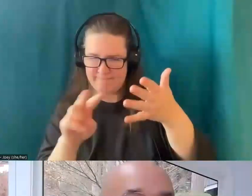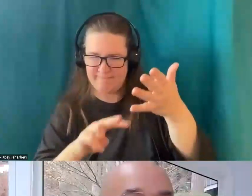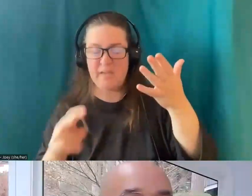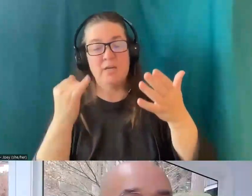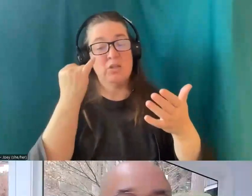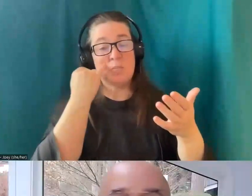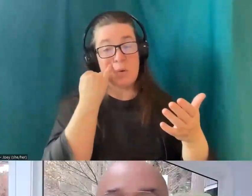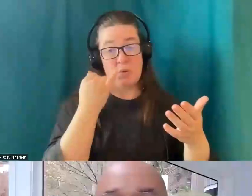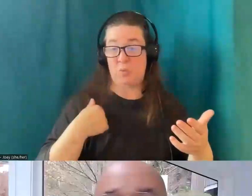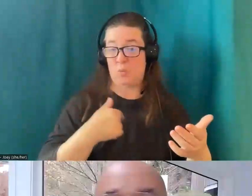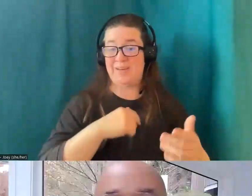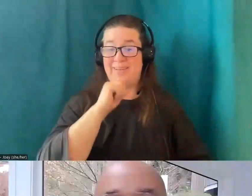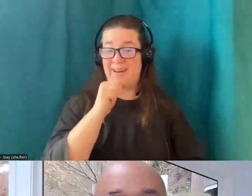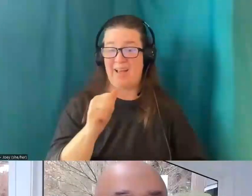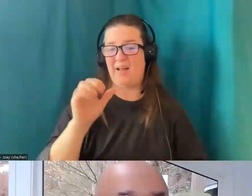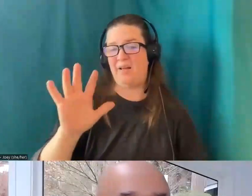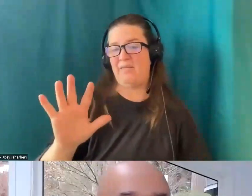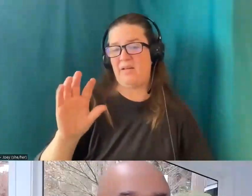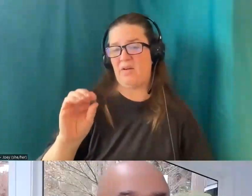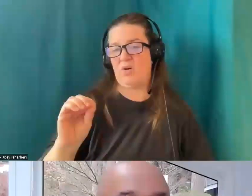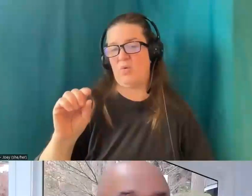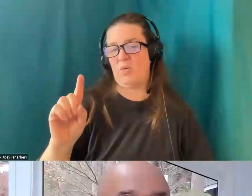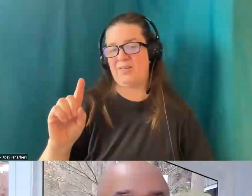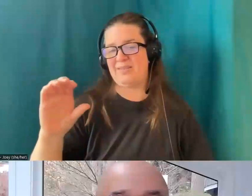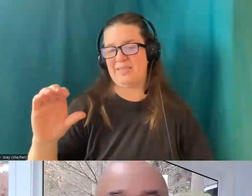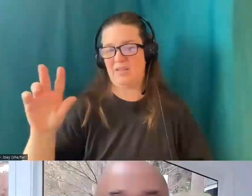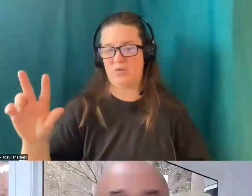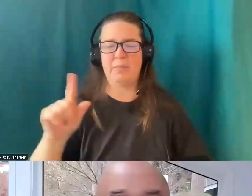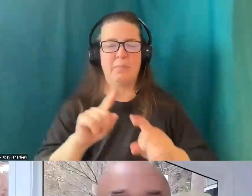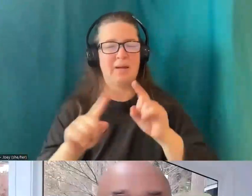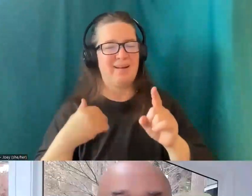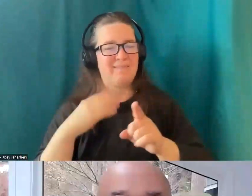have cultural activities as a primary focus?